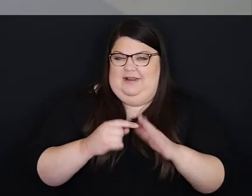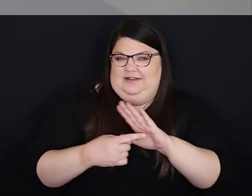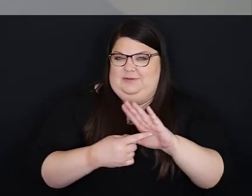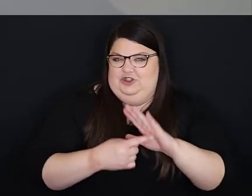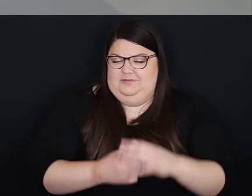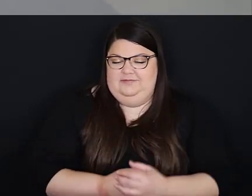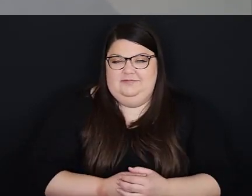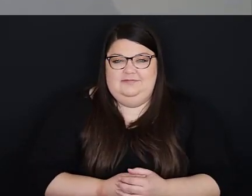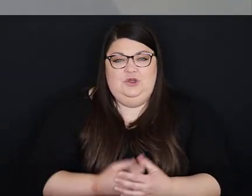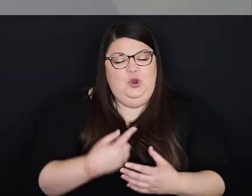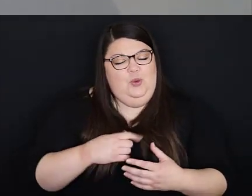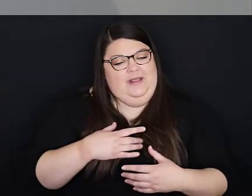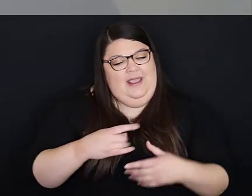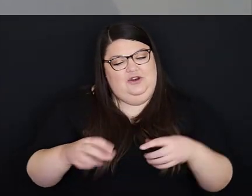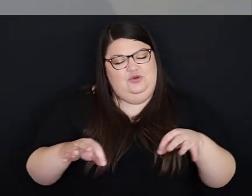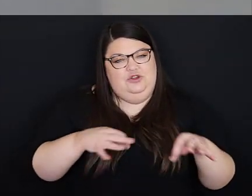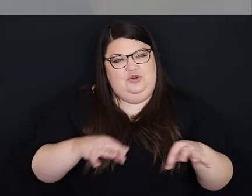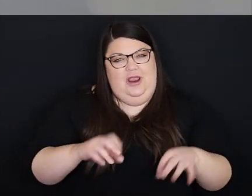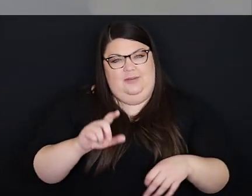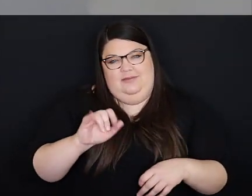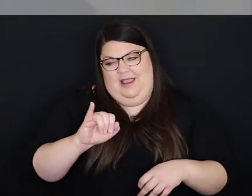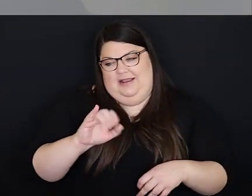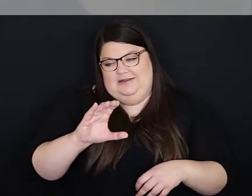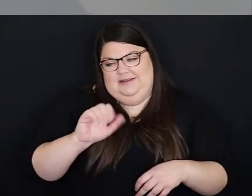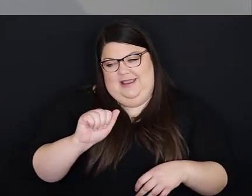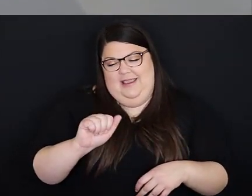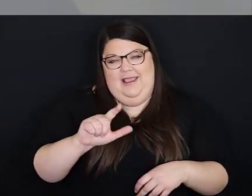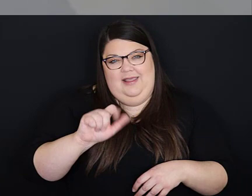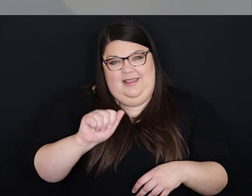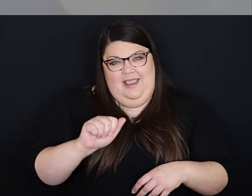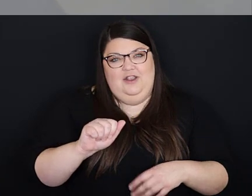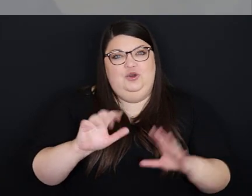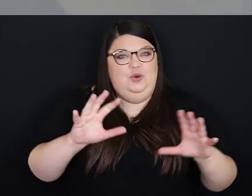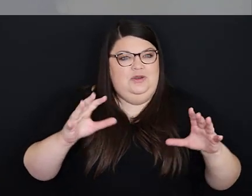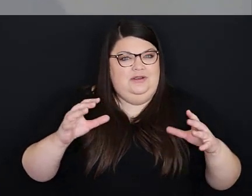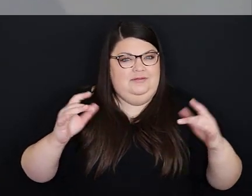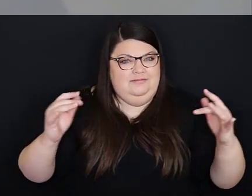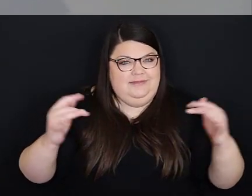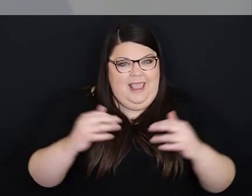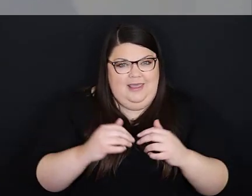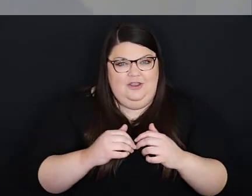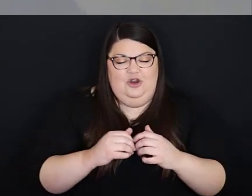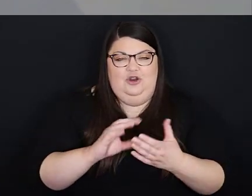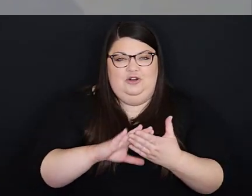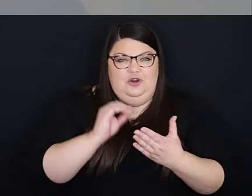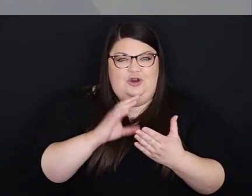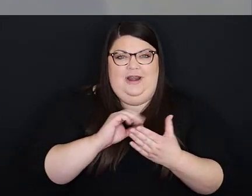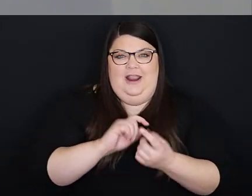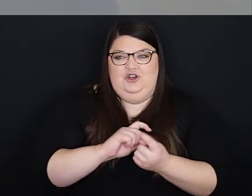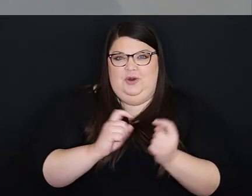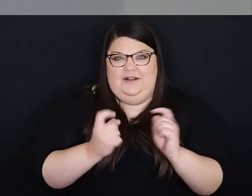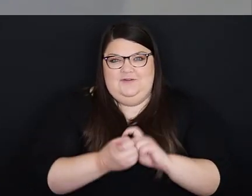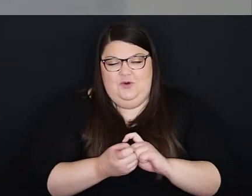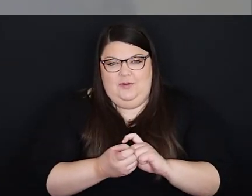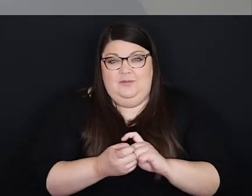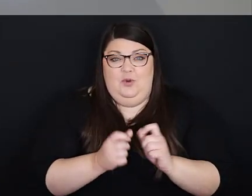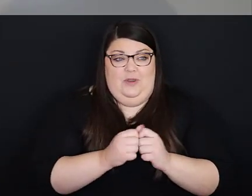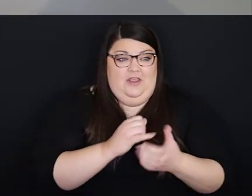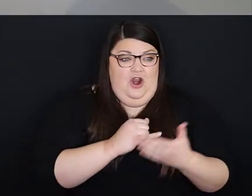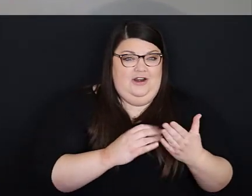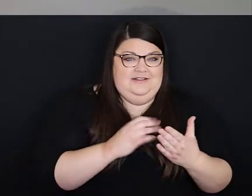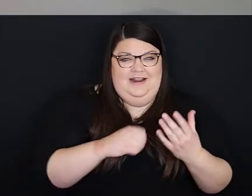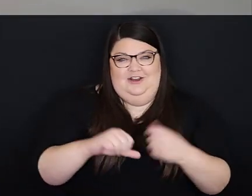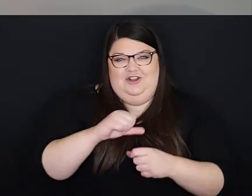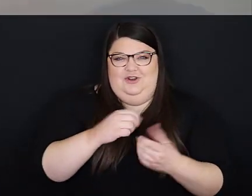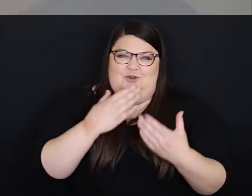ICALA as a place to gather, learn, and transform with artists and with each other. So